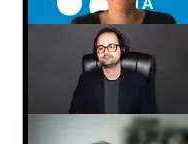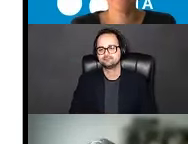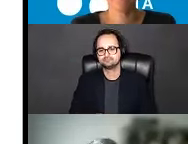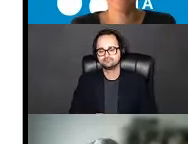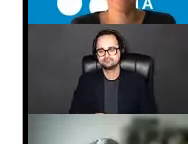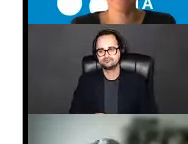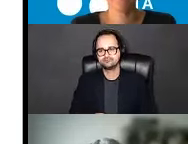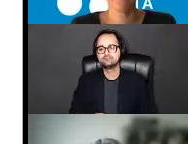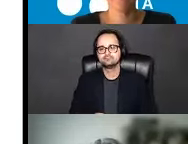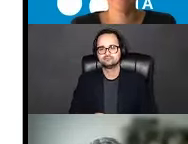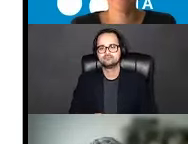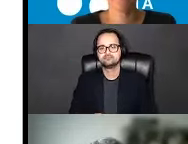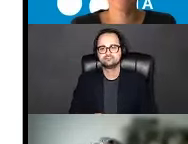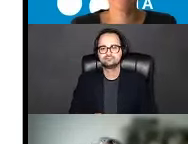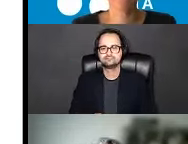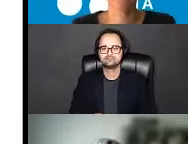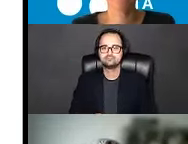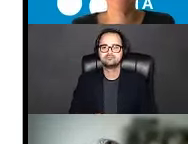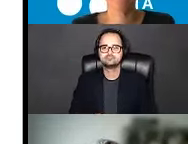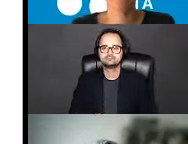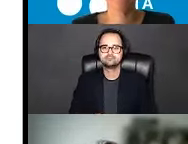So again, Lydia, I'll just.